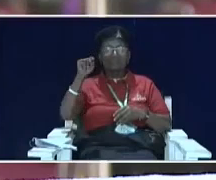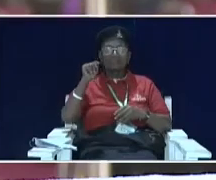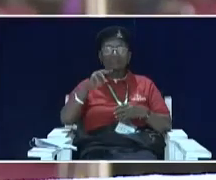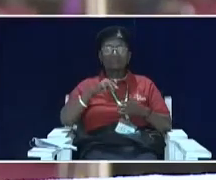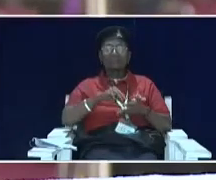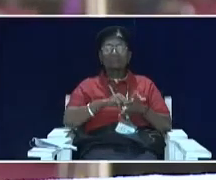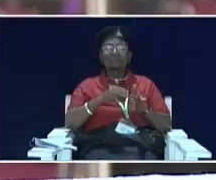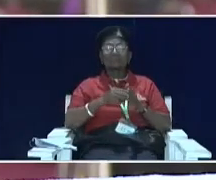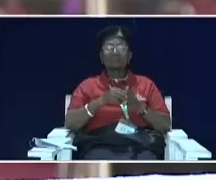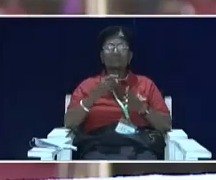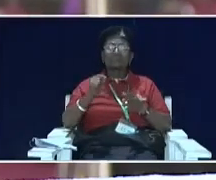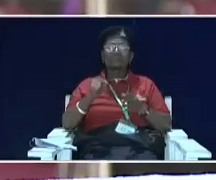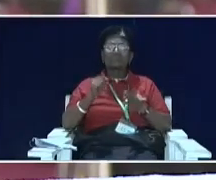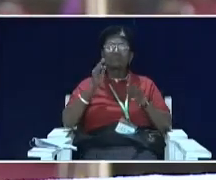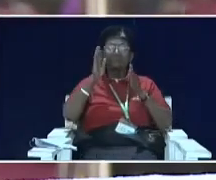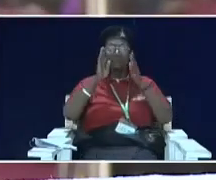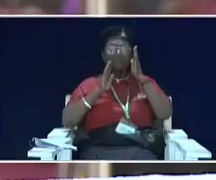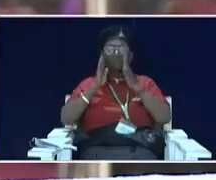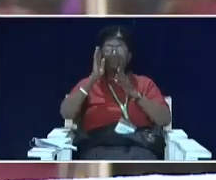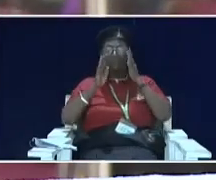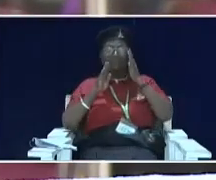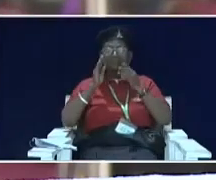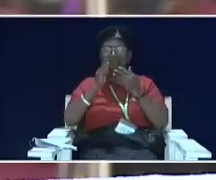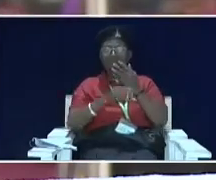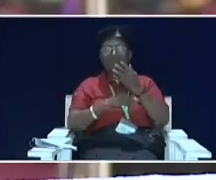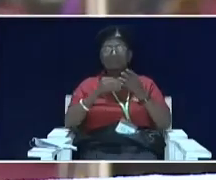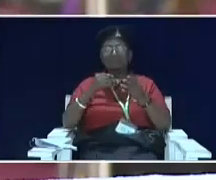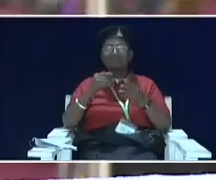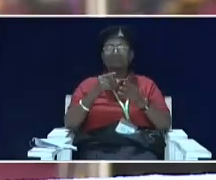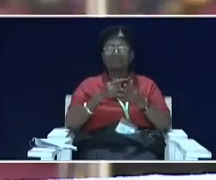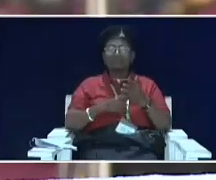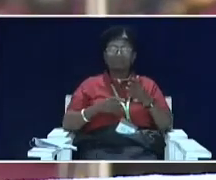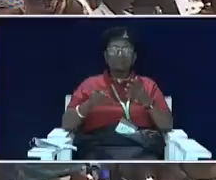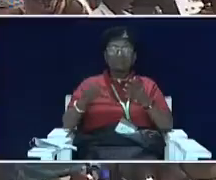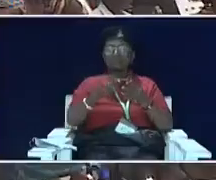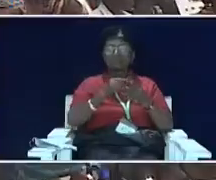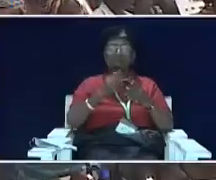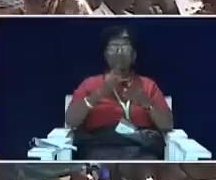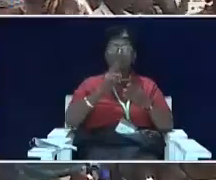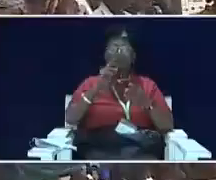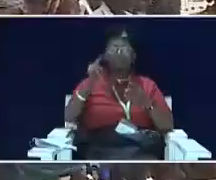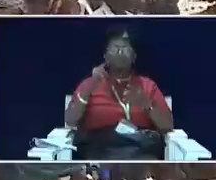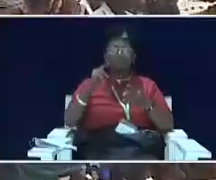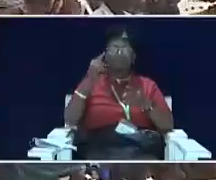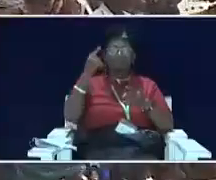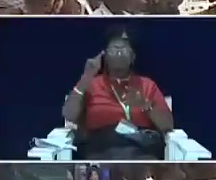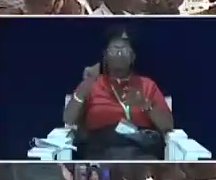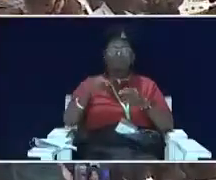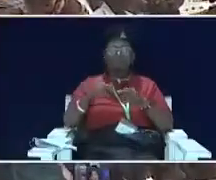And in the name that's above every other name, for the rest of your life, you won't know what is called embarrassment.